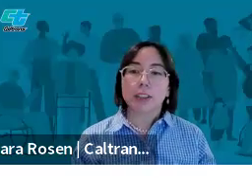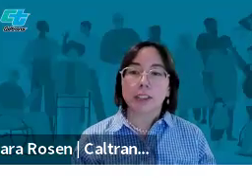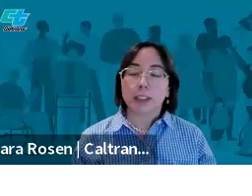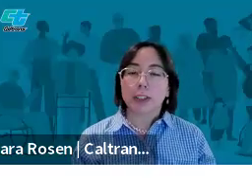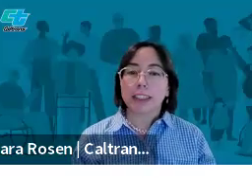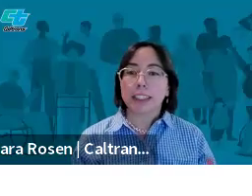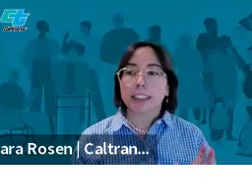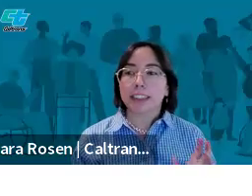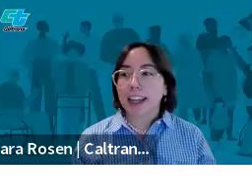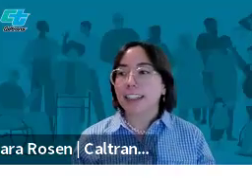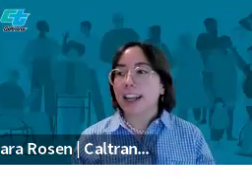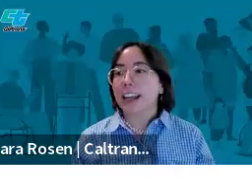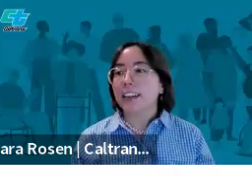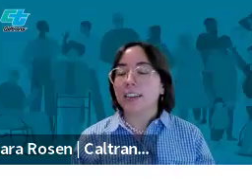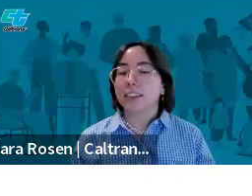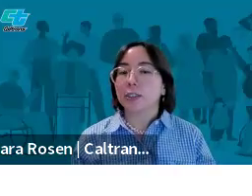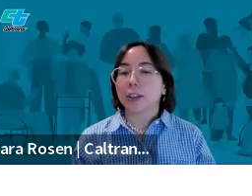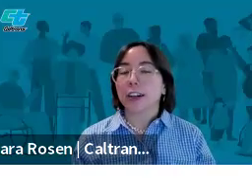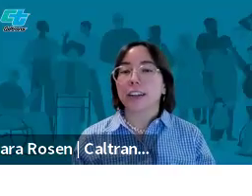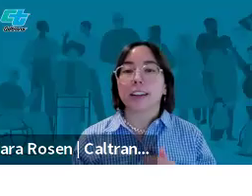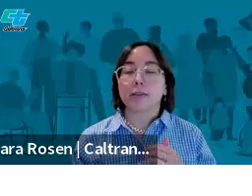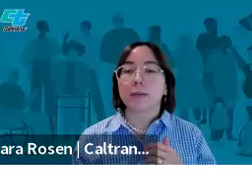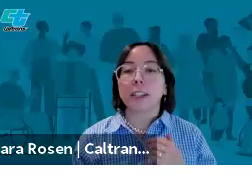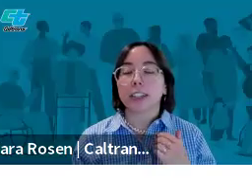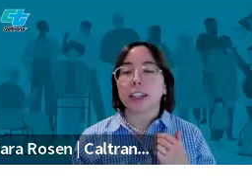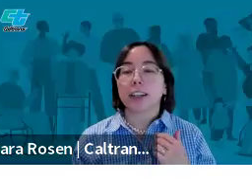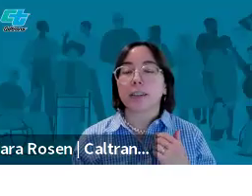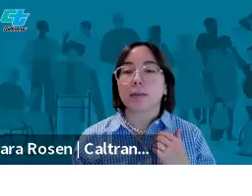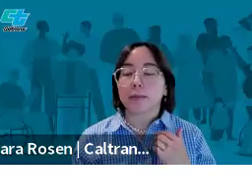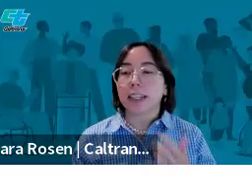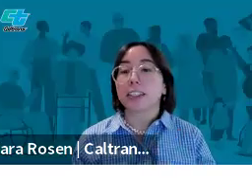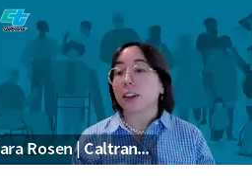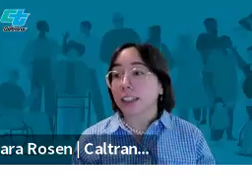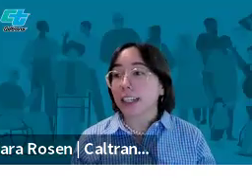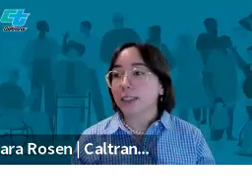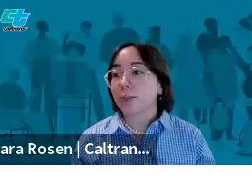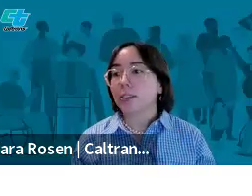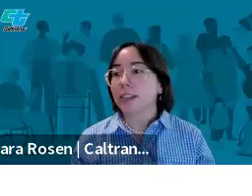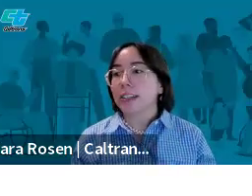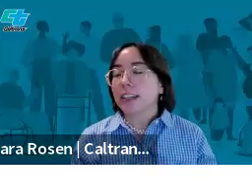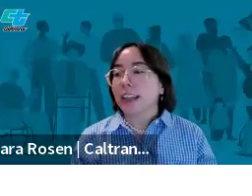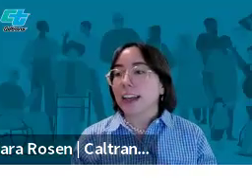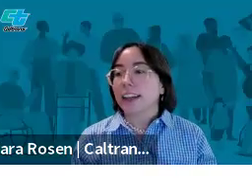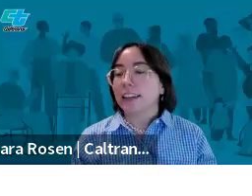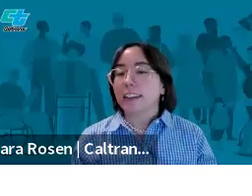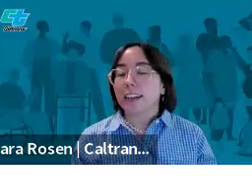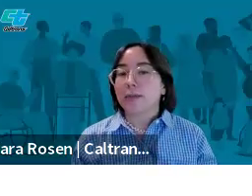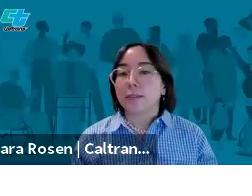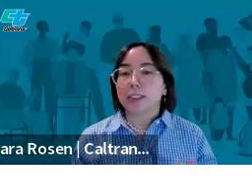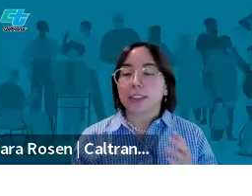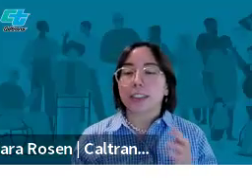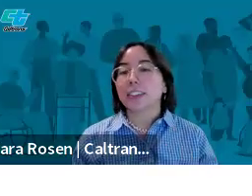Chapter 4 also addresses ABA of ensuring information and meetings are accessible,